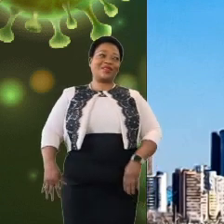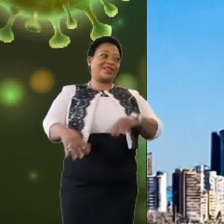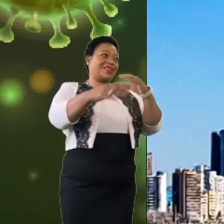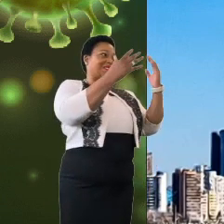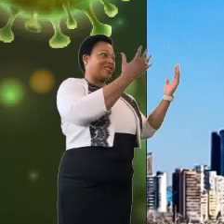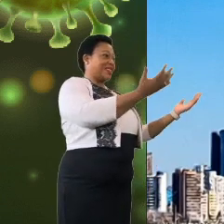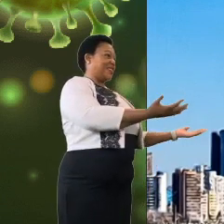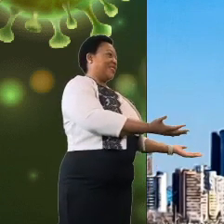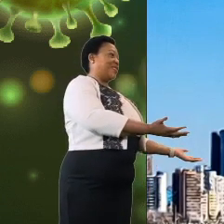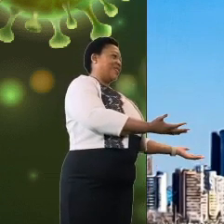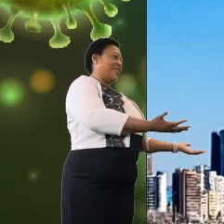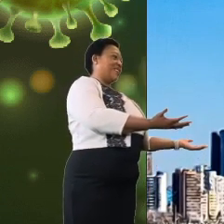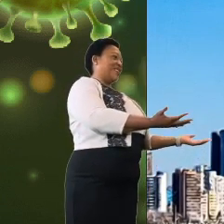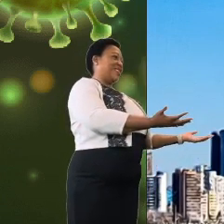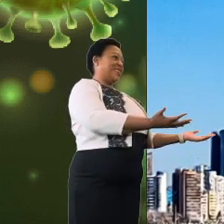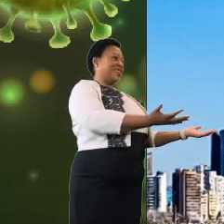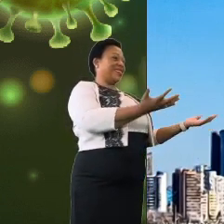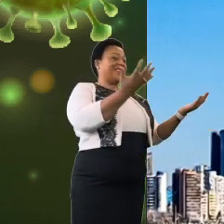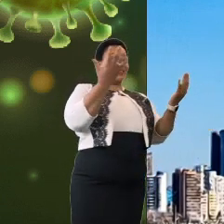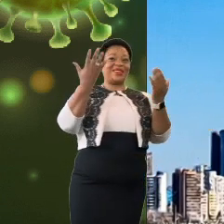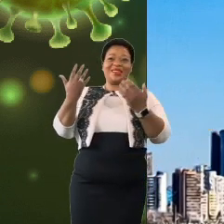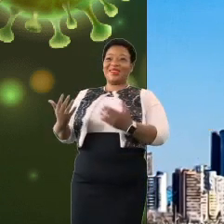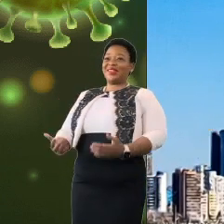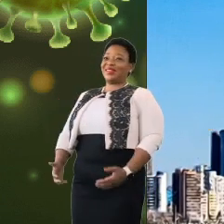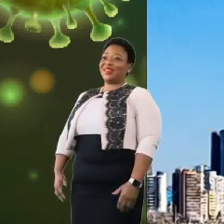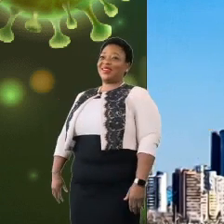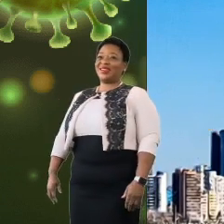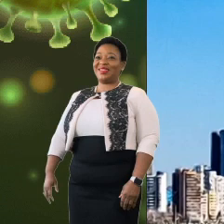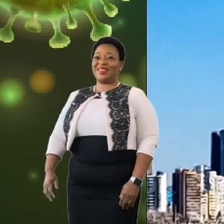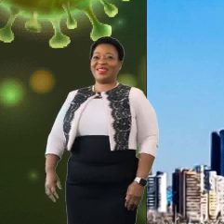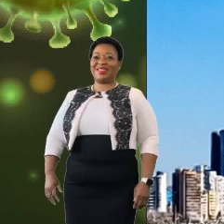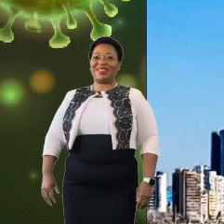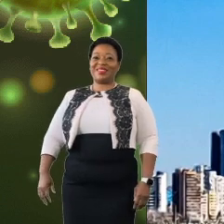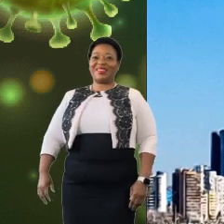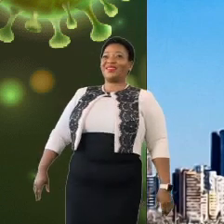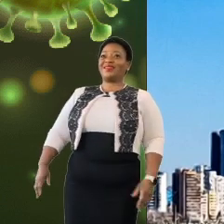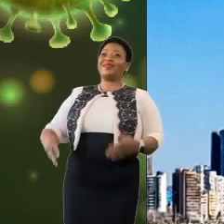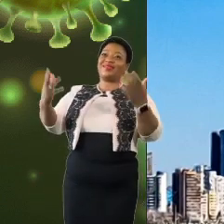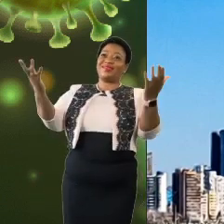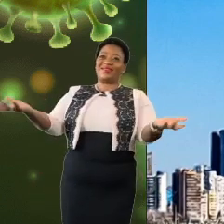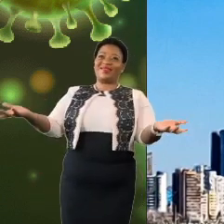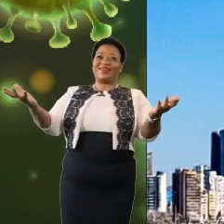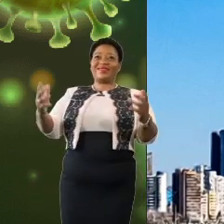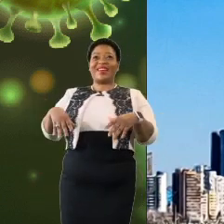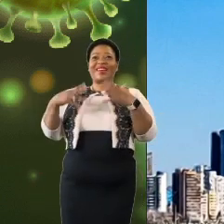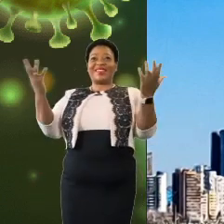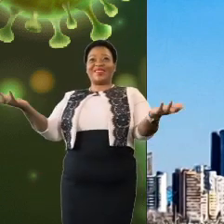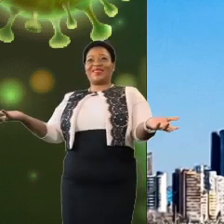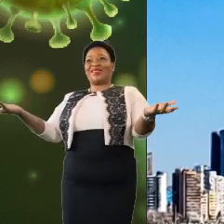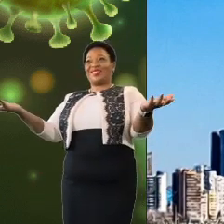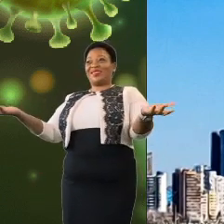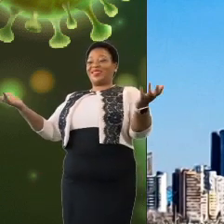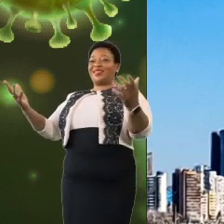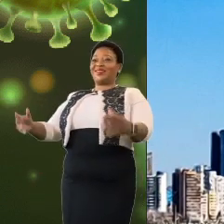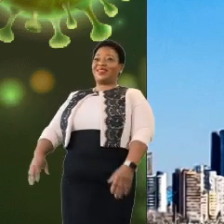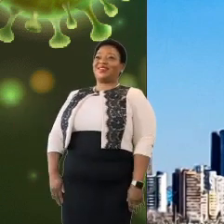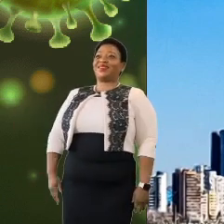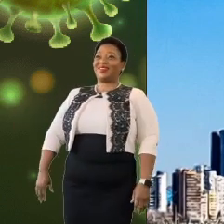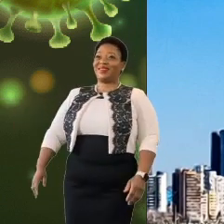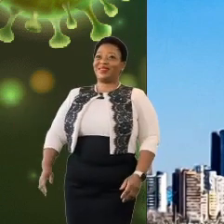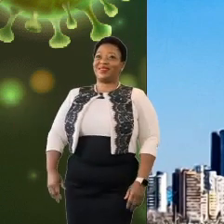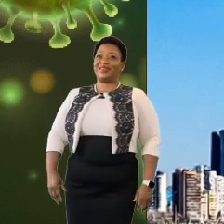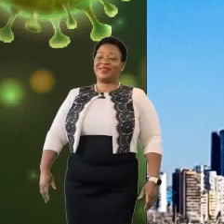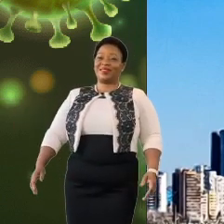such a legislation is approved. We've also, obviously, we've got, once you've adhered to all